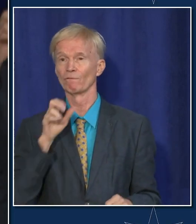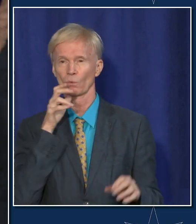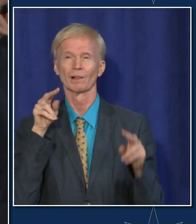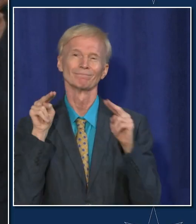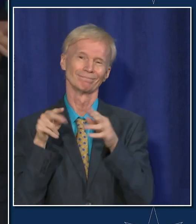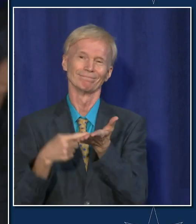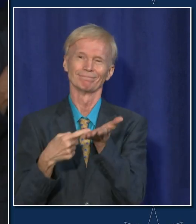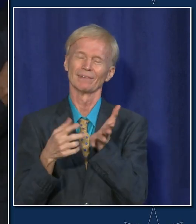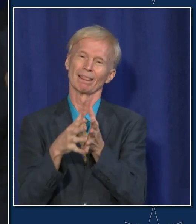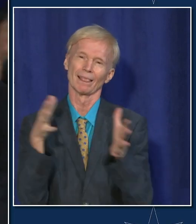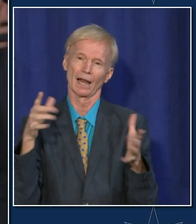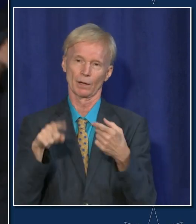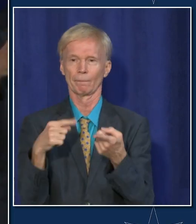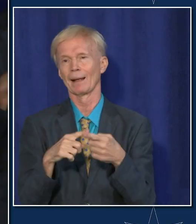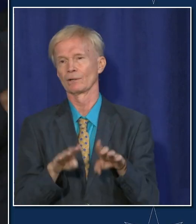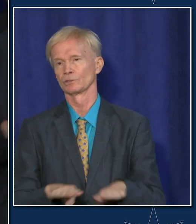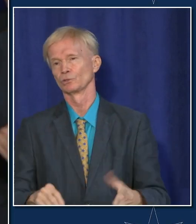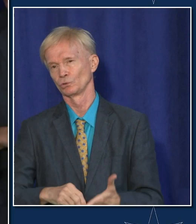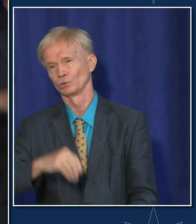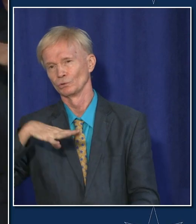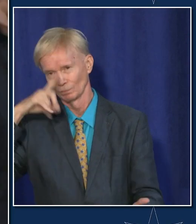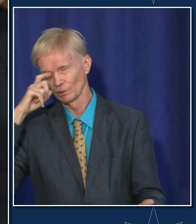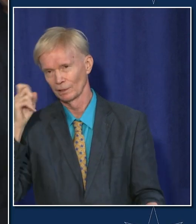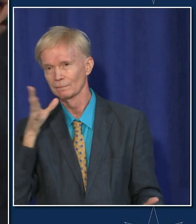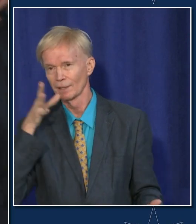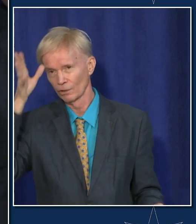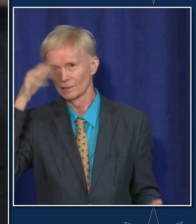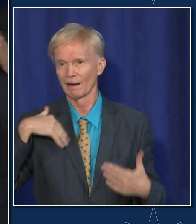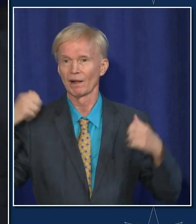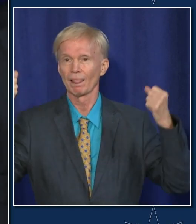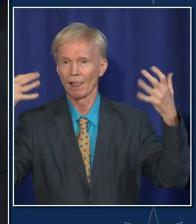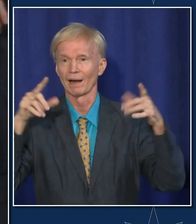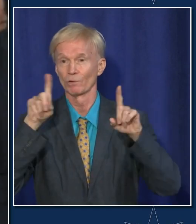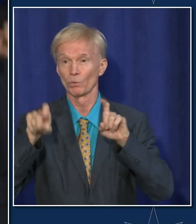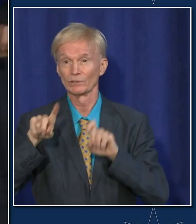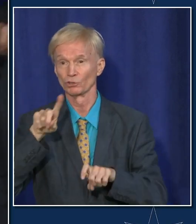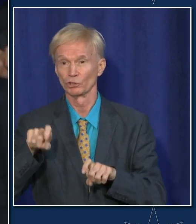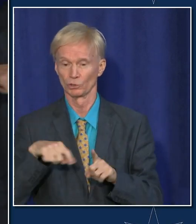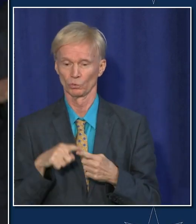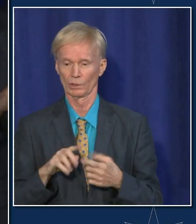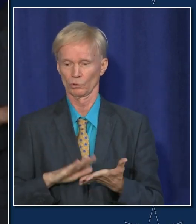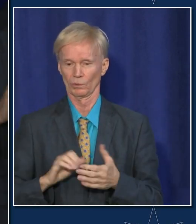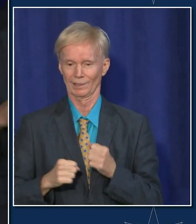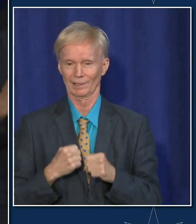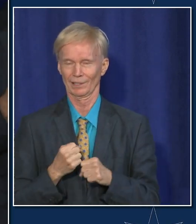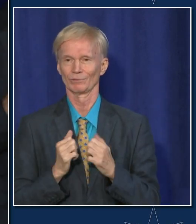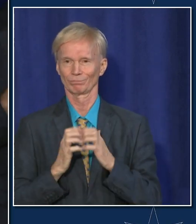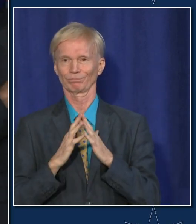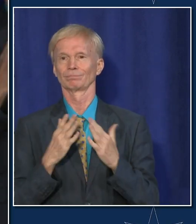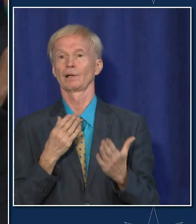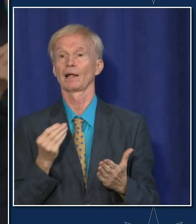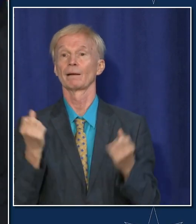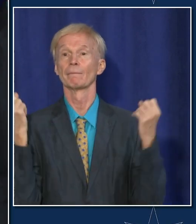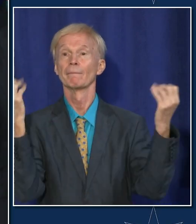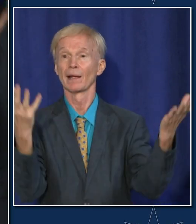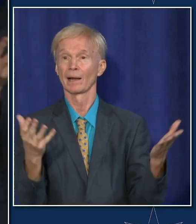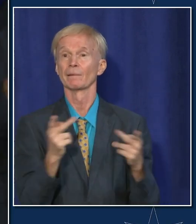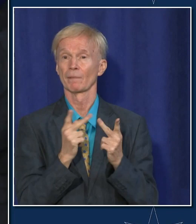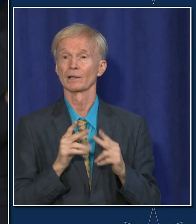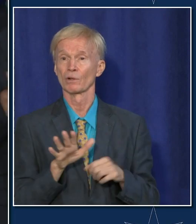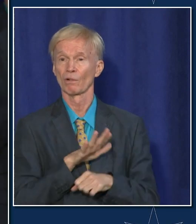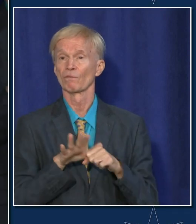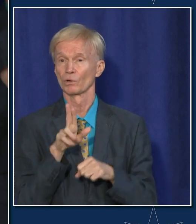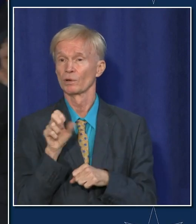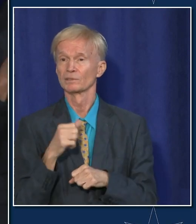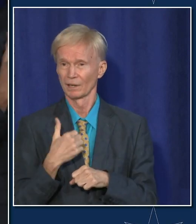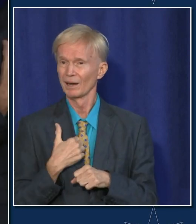focus on kids because I know parents have a lot of questions, especially as we're heading back into the school year. And a lot of places around the country are going back to school already.